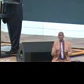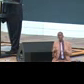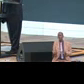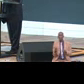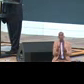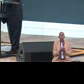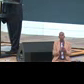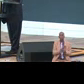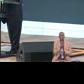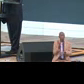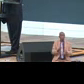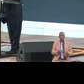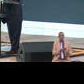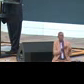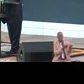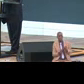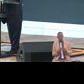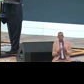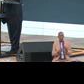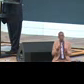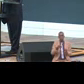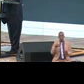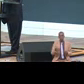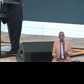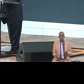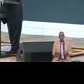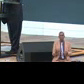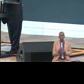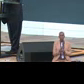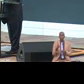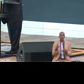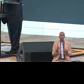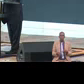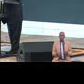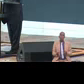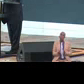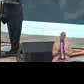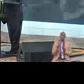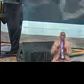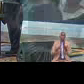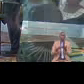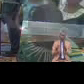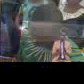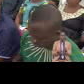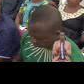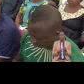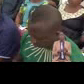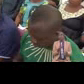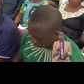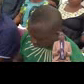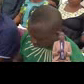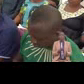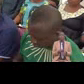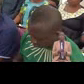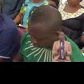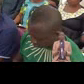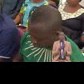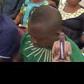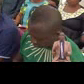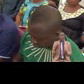death that normally pulls everybody down. Make resolution. The law of sin and death will pull you down.